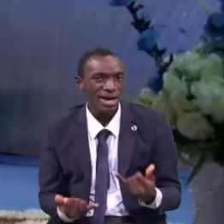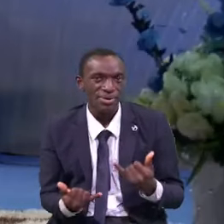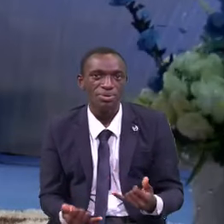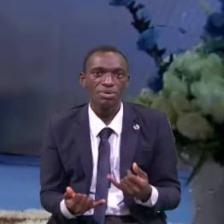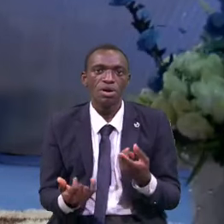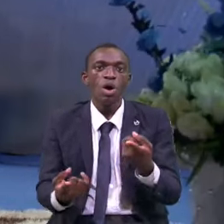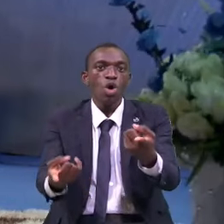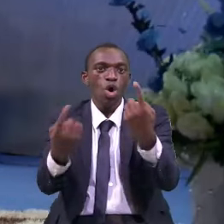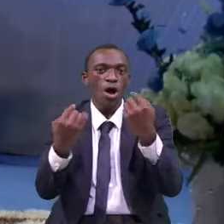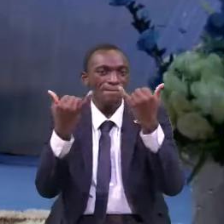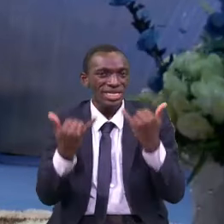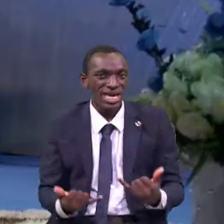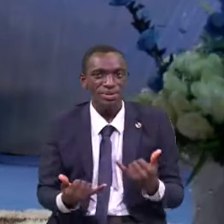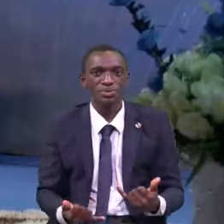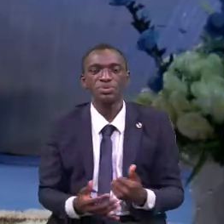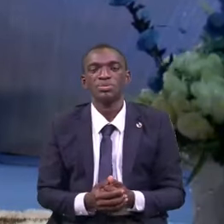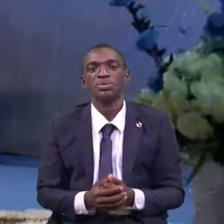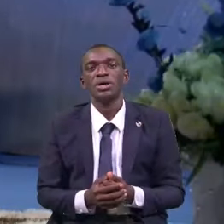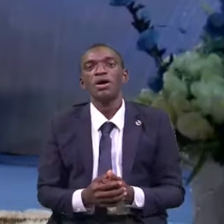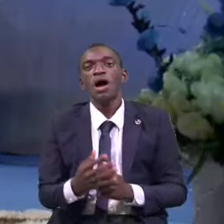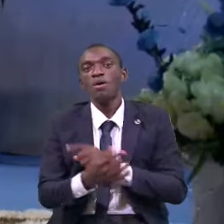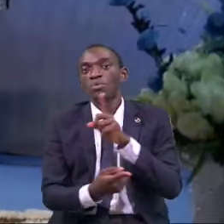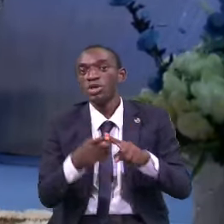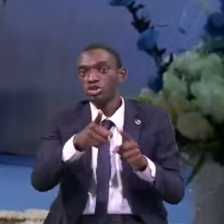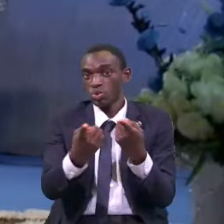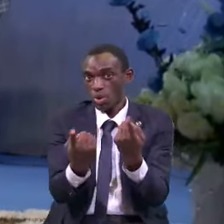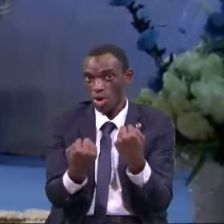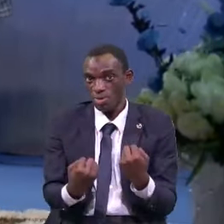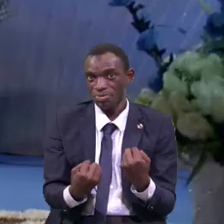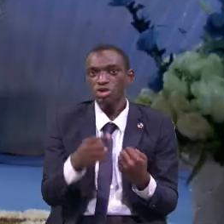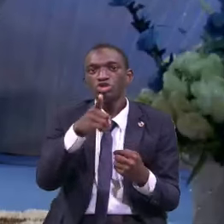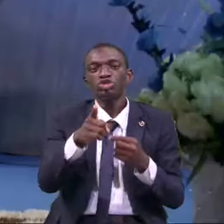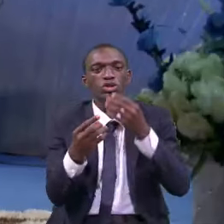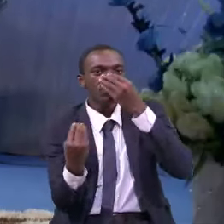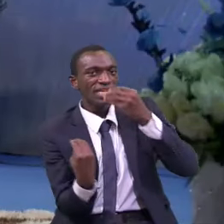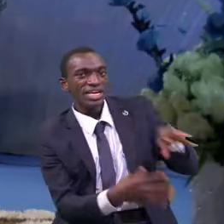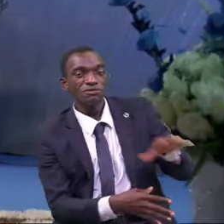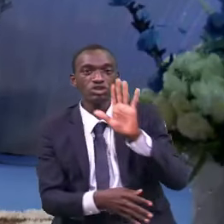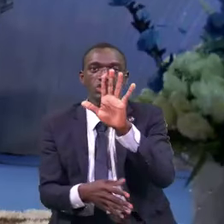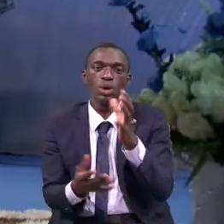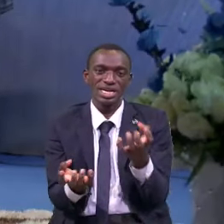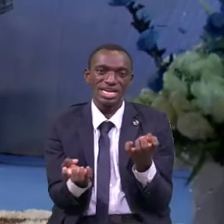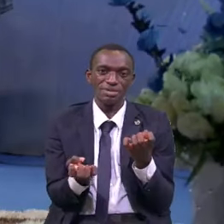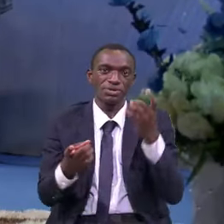Come now. And when you come, you leave your leprosy behind.